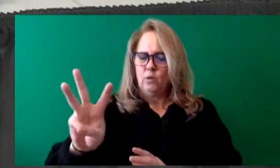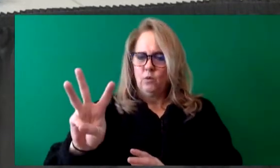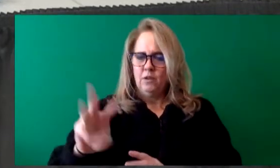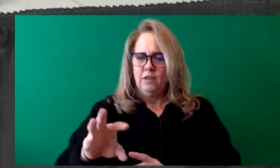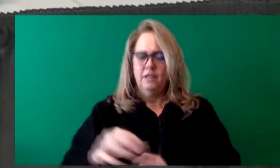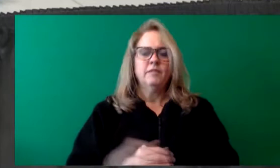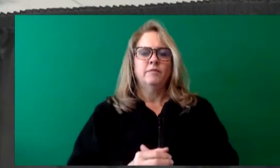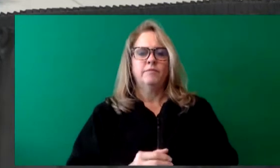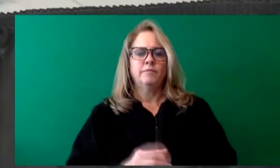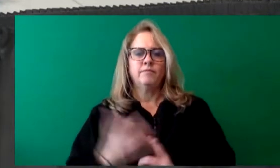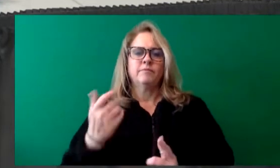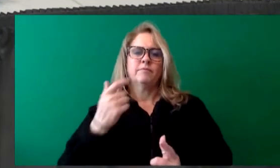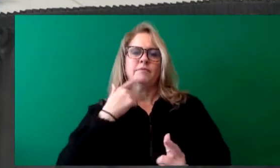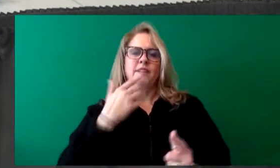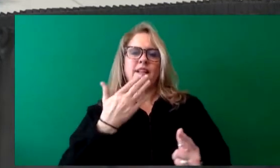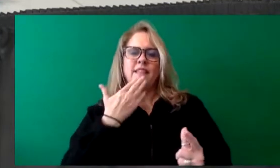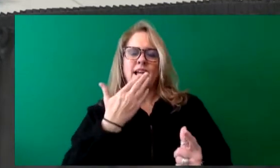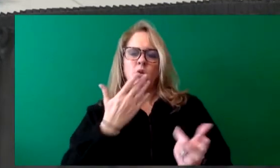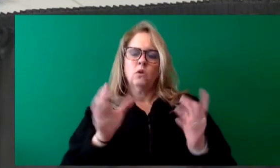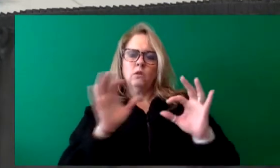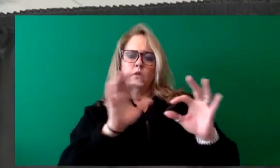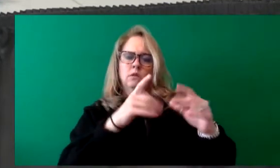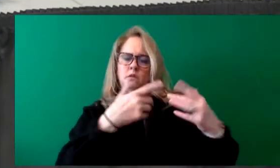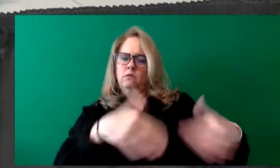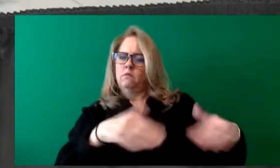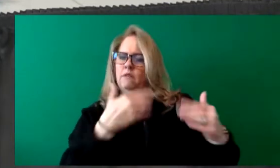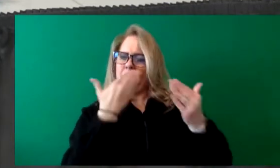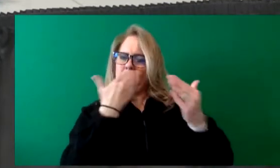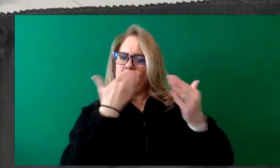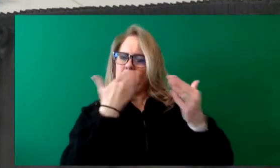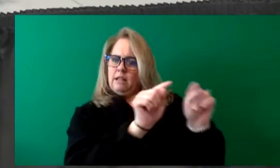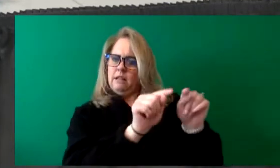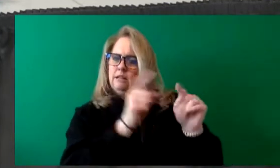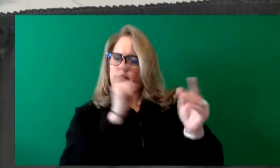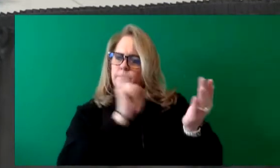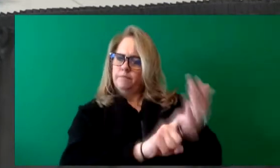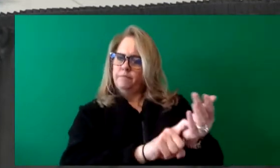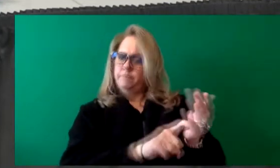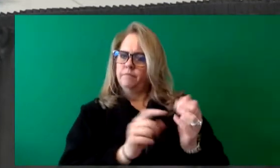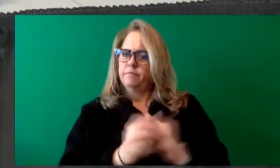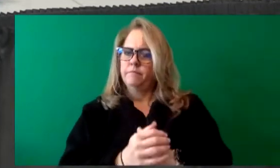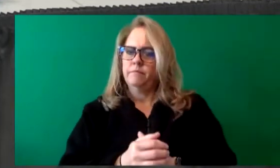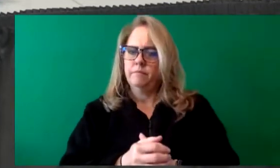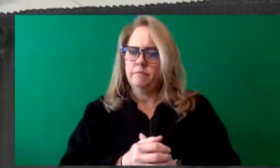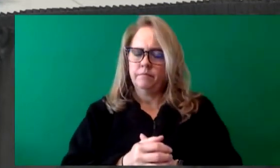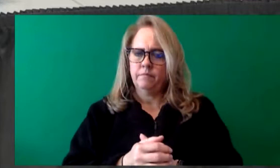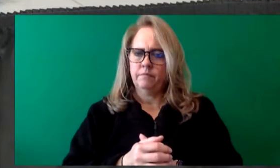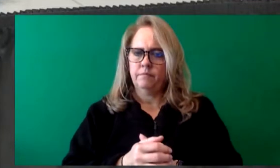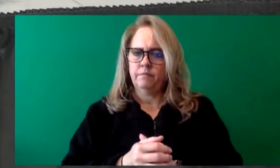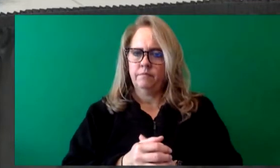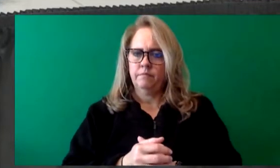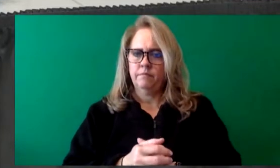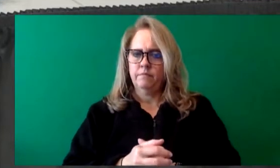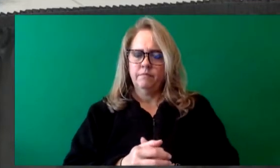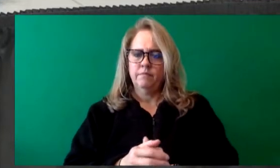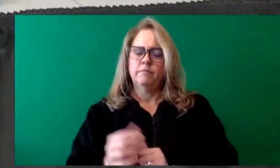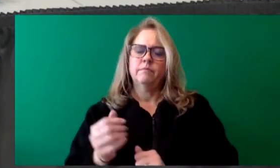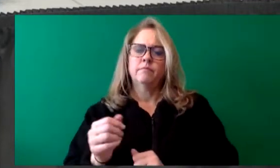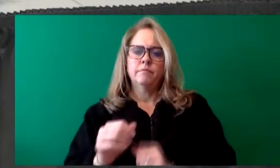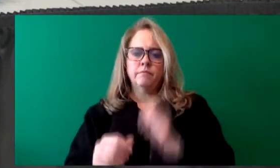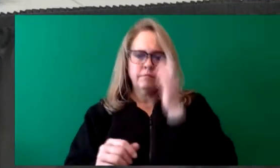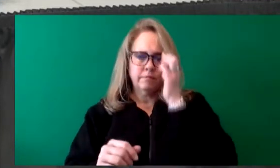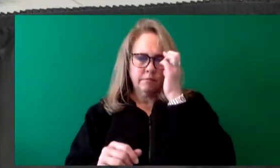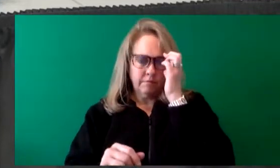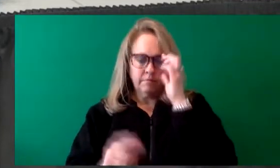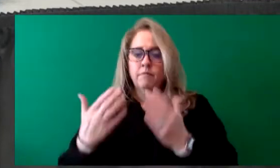Thank you. Okay. And although our audio wasn't working, I just want to say thank you, Ty and the team